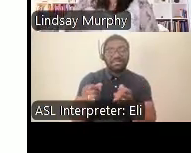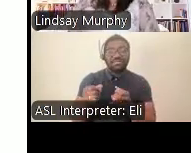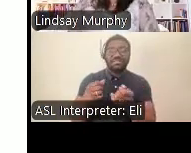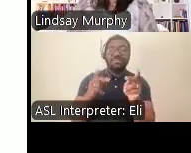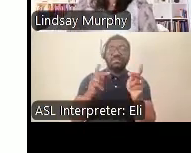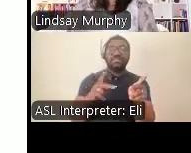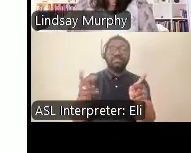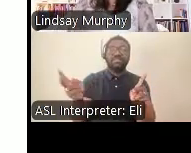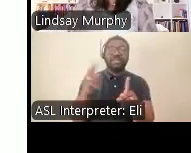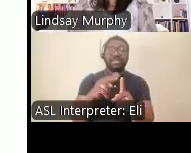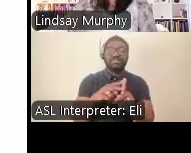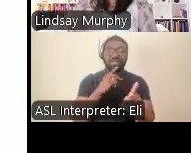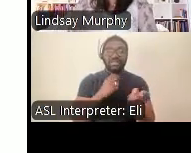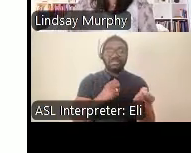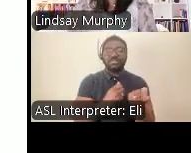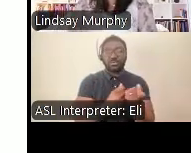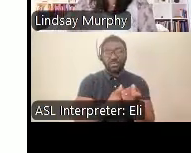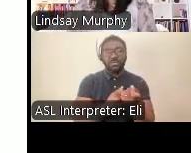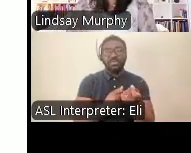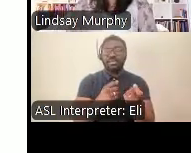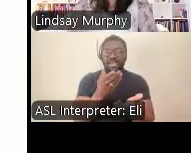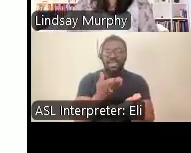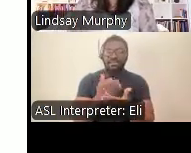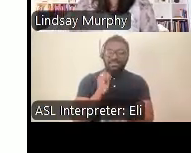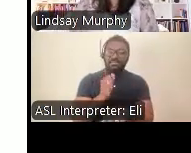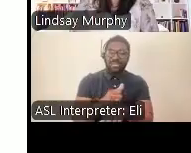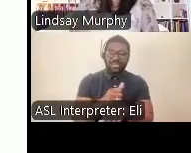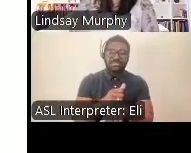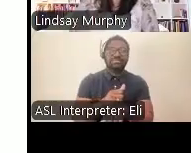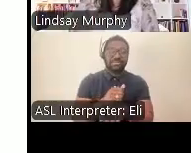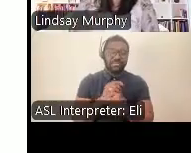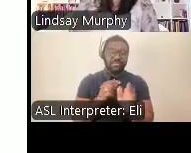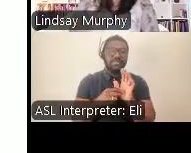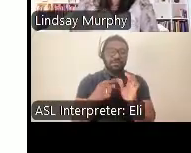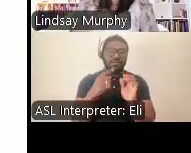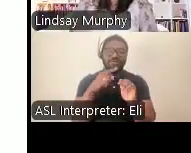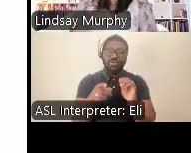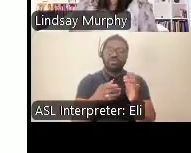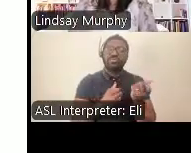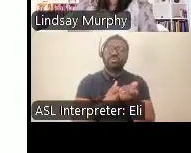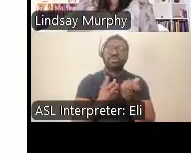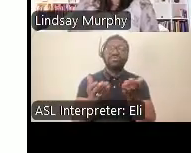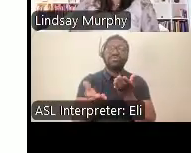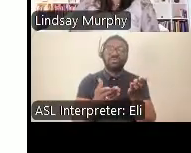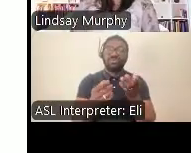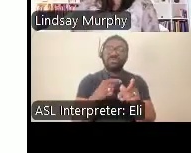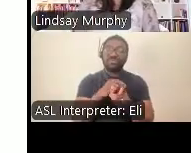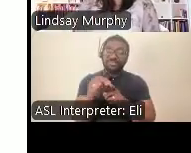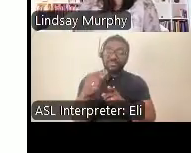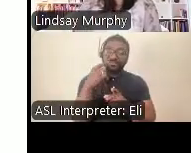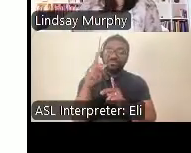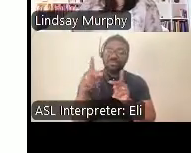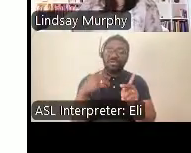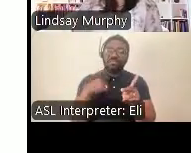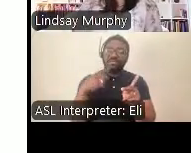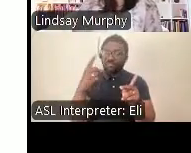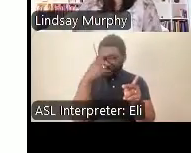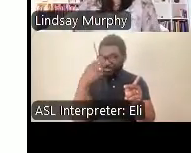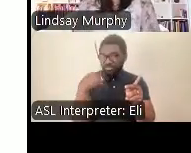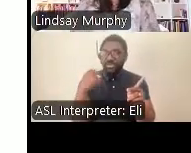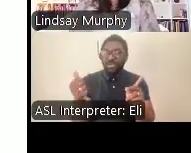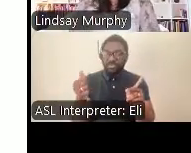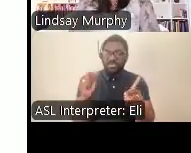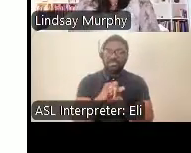that's an evidence-based model of supported employment specifically designed for individuals with mental health conditions, particularly those with serious mental